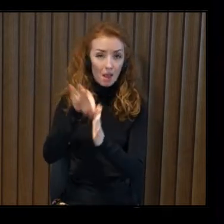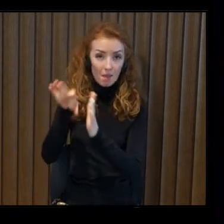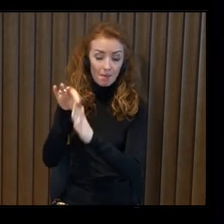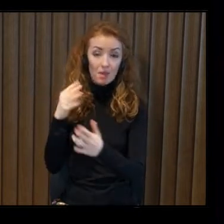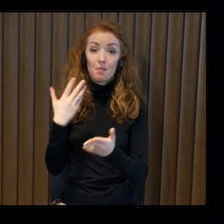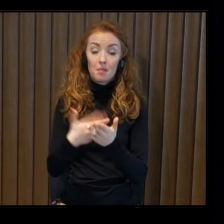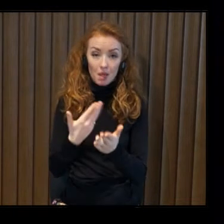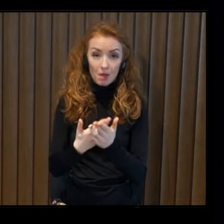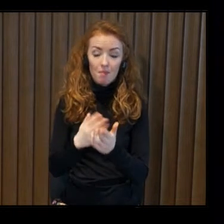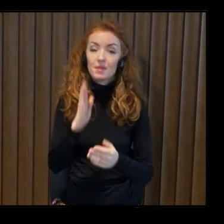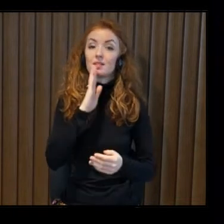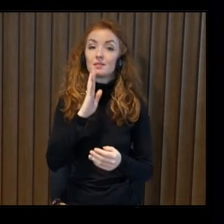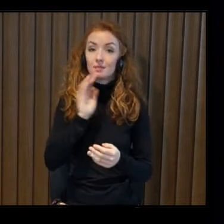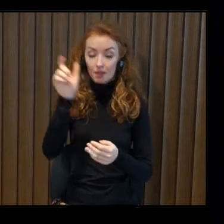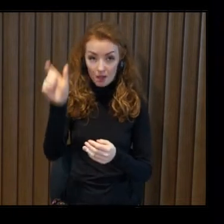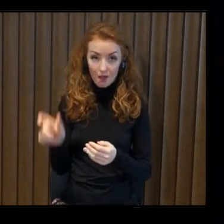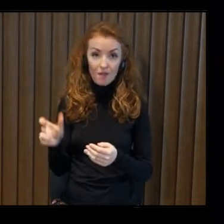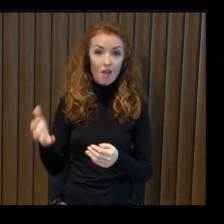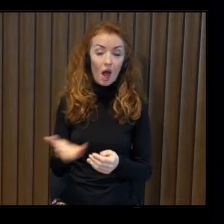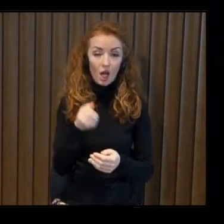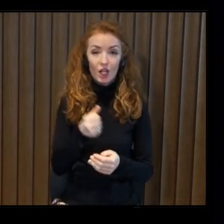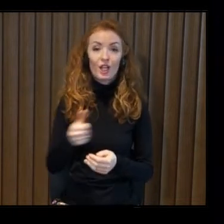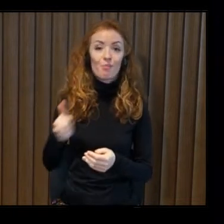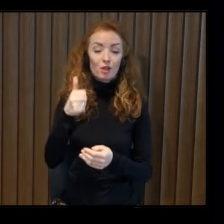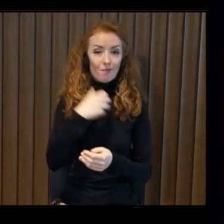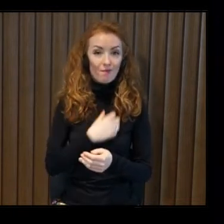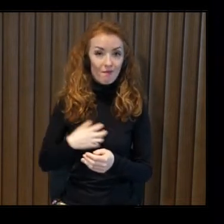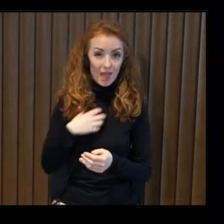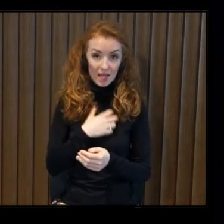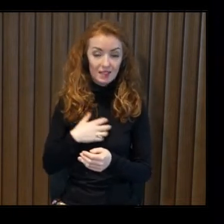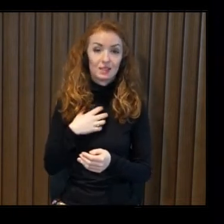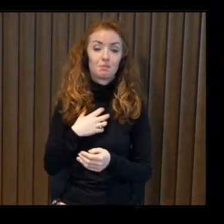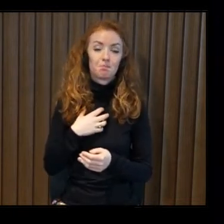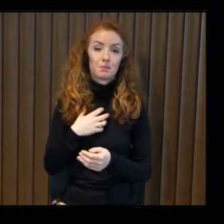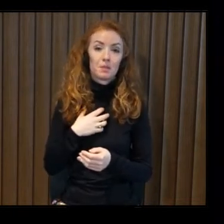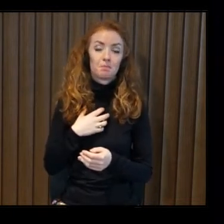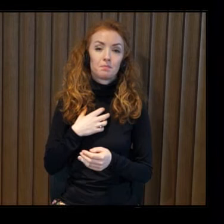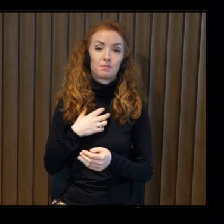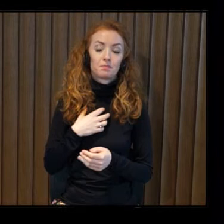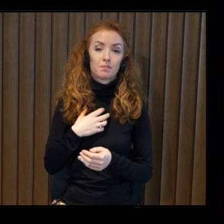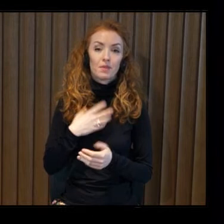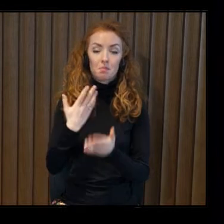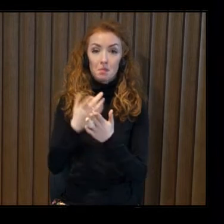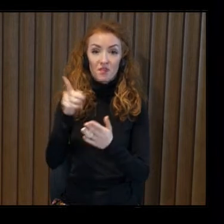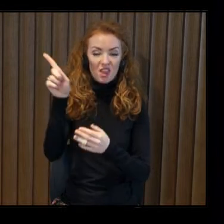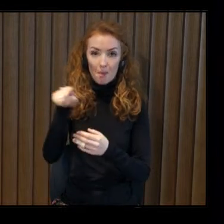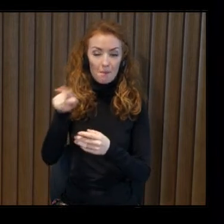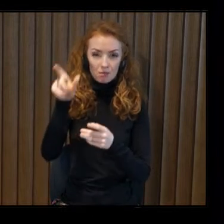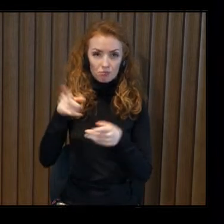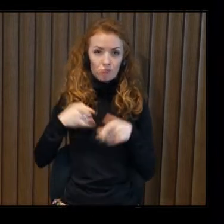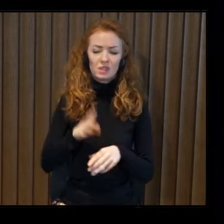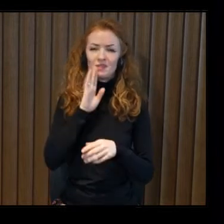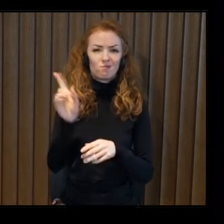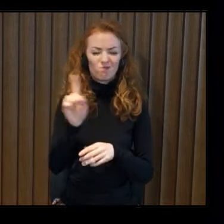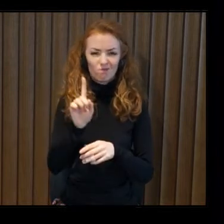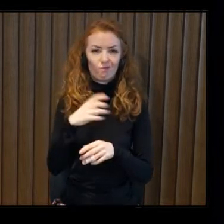will experience disadvantages because of her gender and her disability. And what that means is that her experience